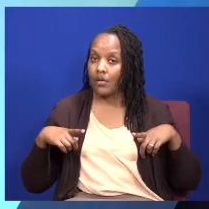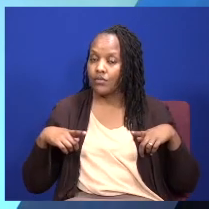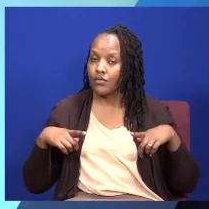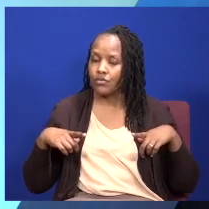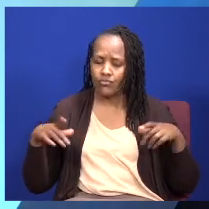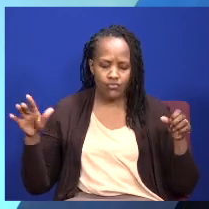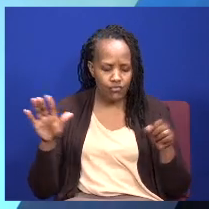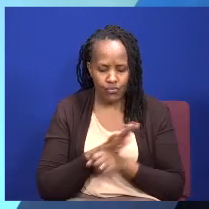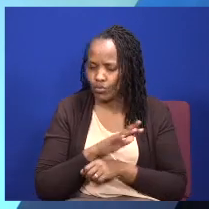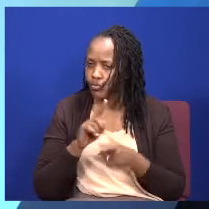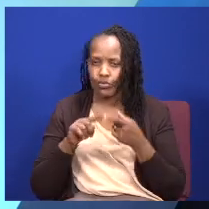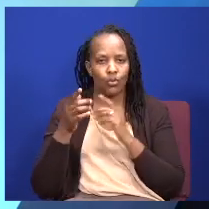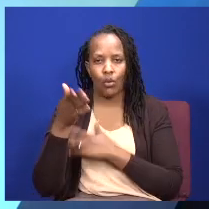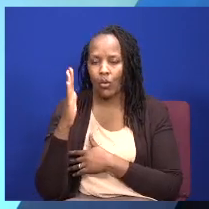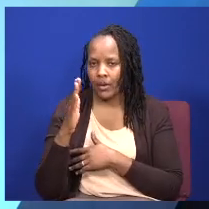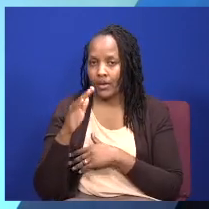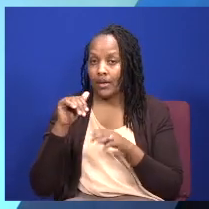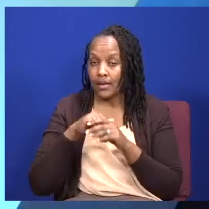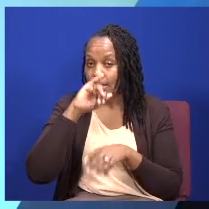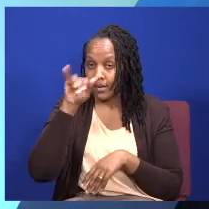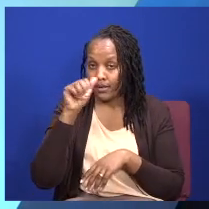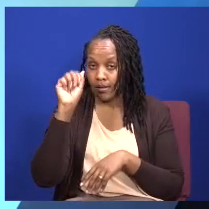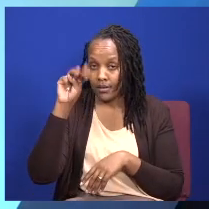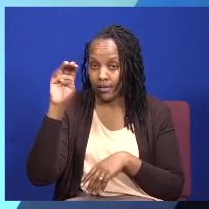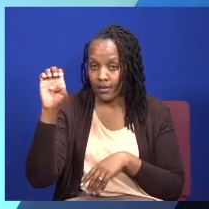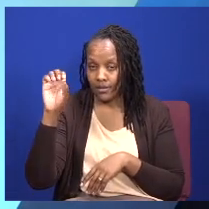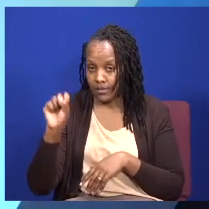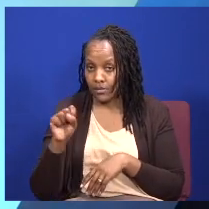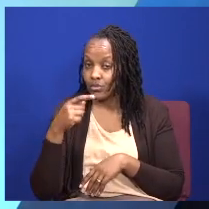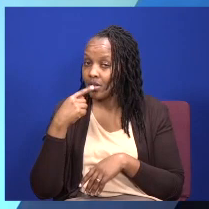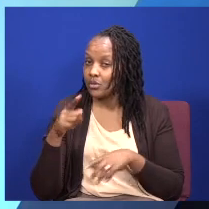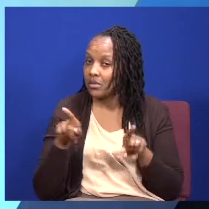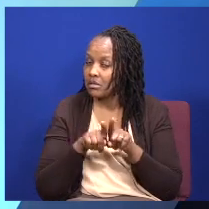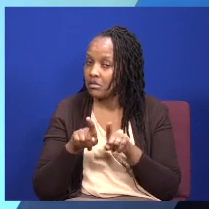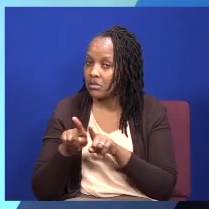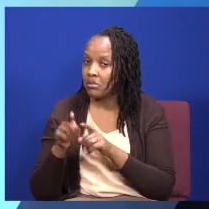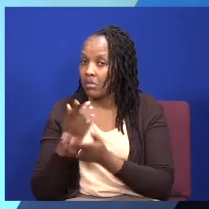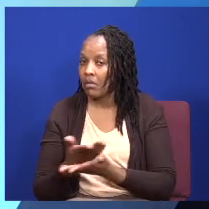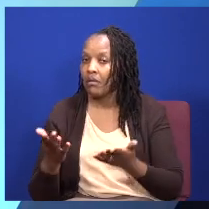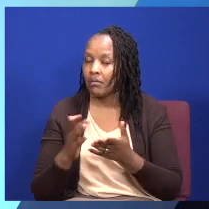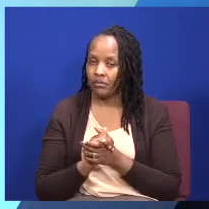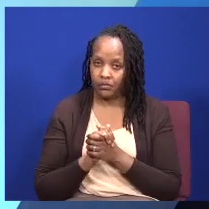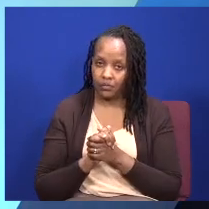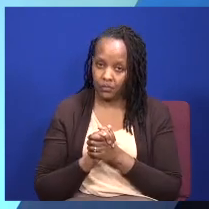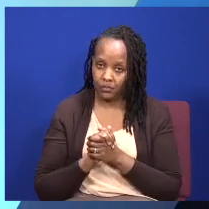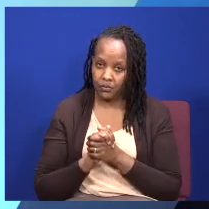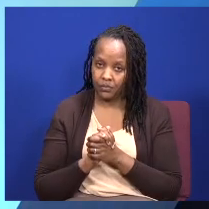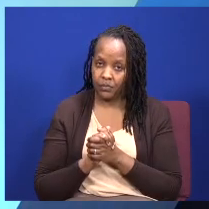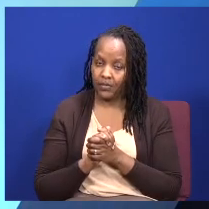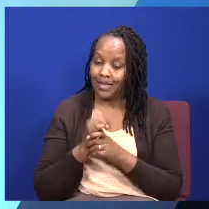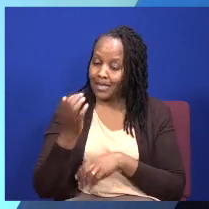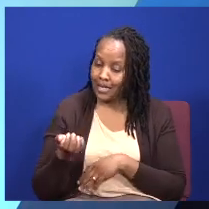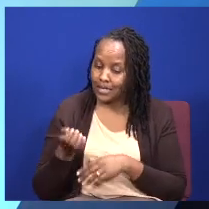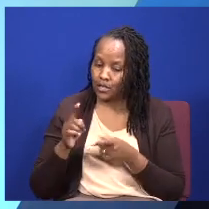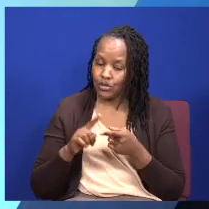in James chapter 4, verse 7. It says, submit to God. So we need to surrender our lives completely to God. We also need